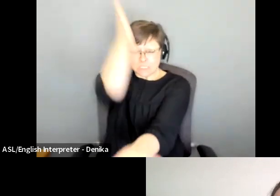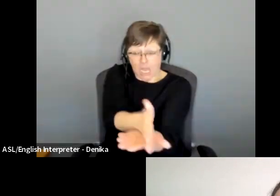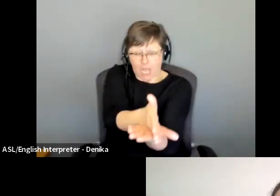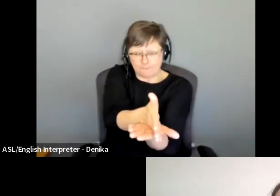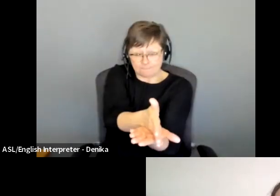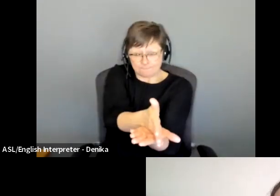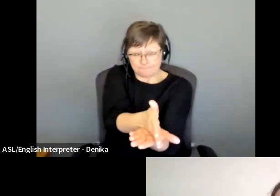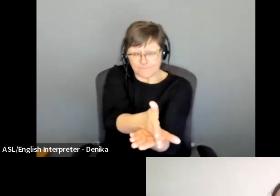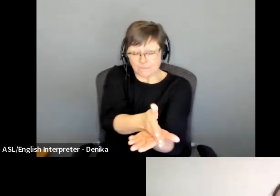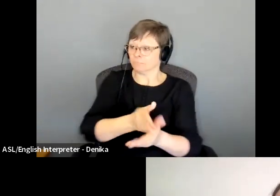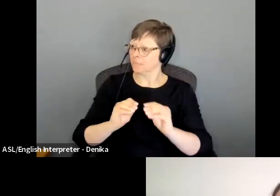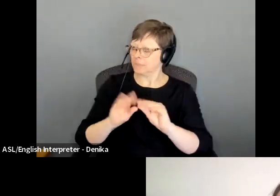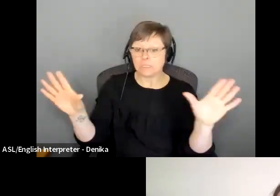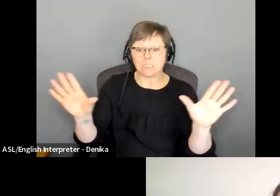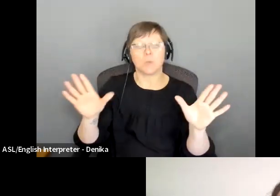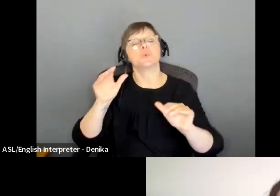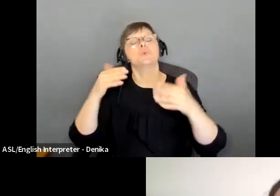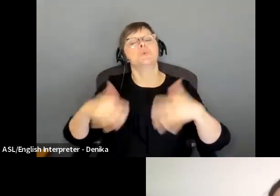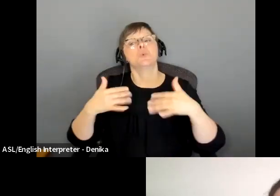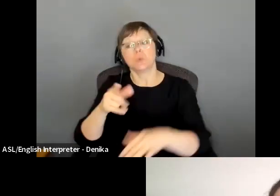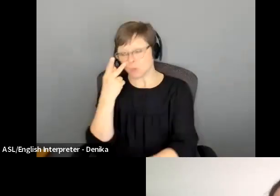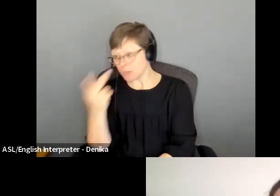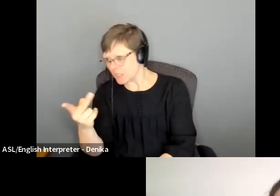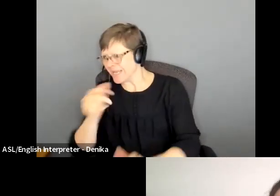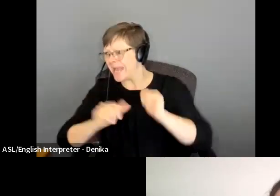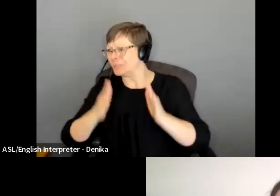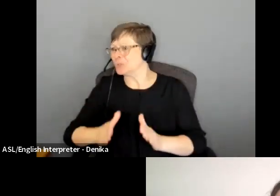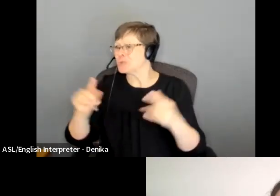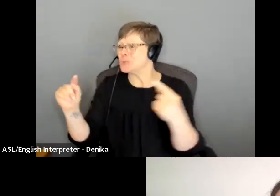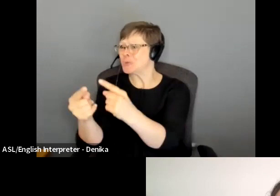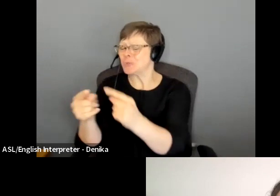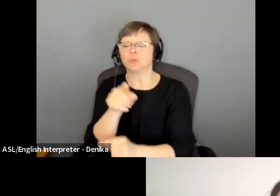immediately evident that an actor is hurt. What do?